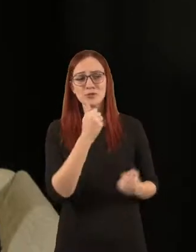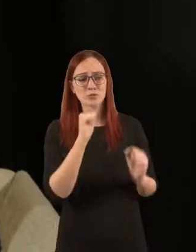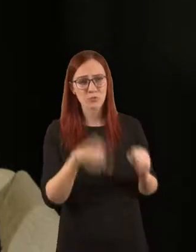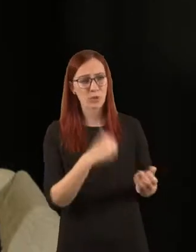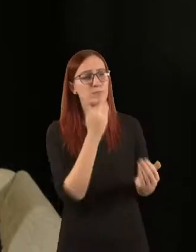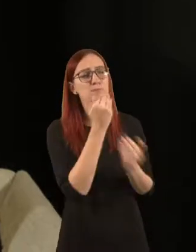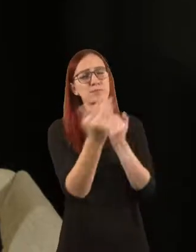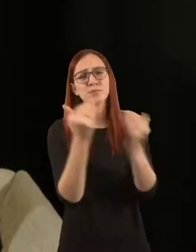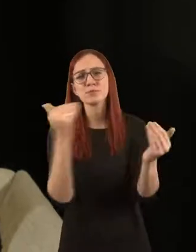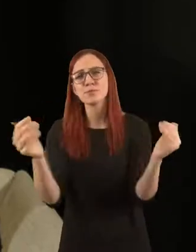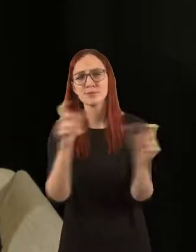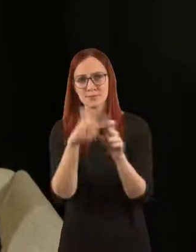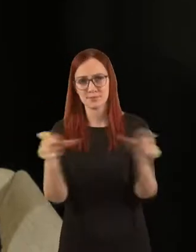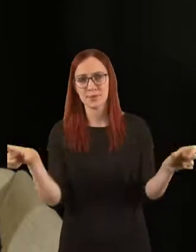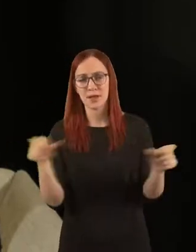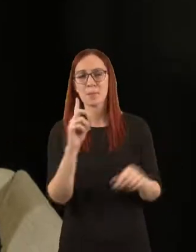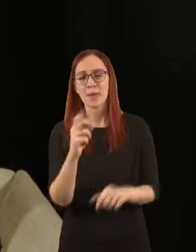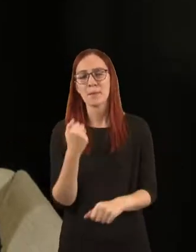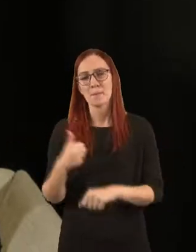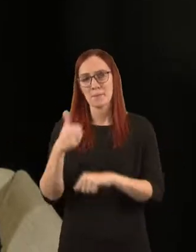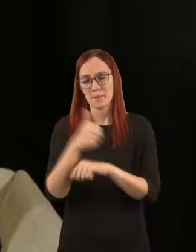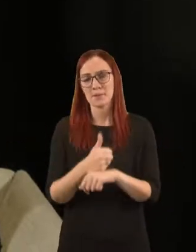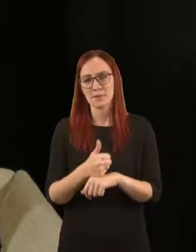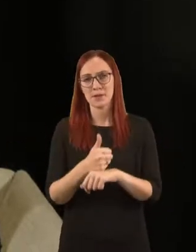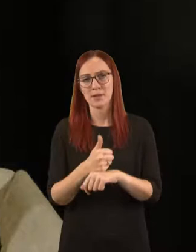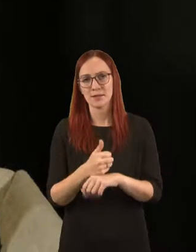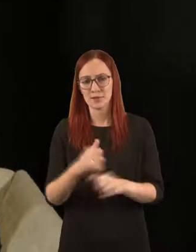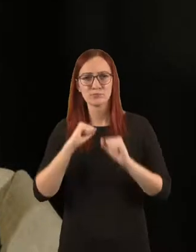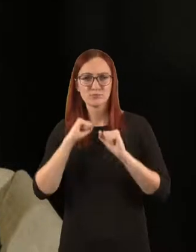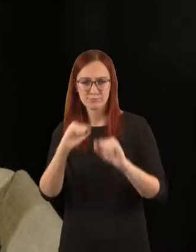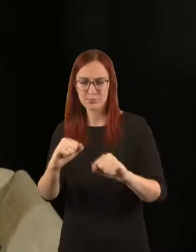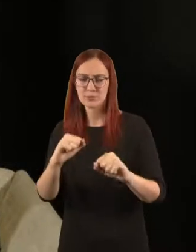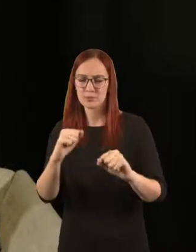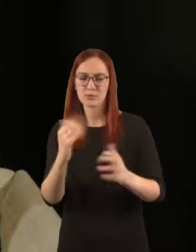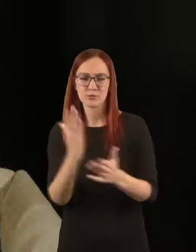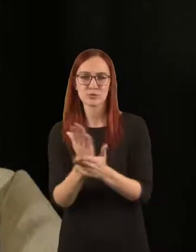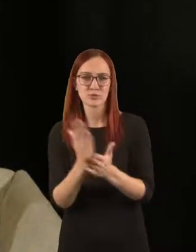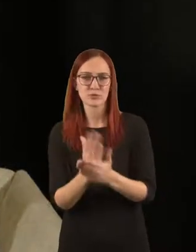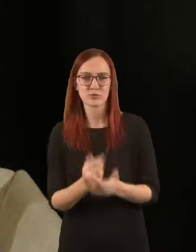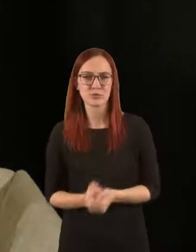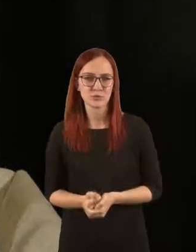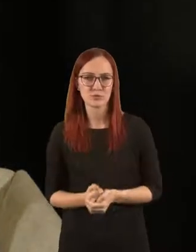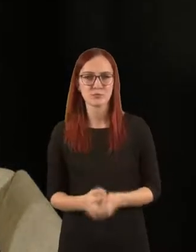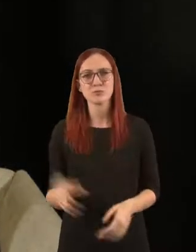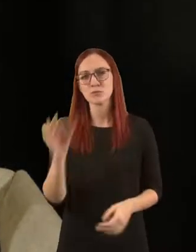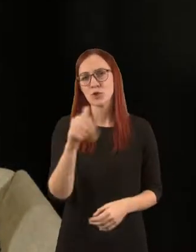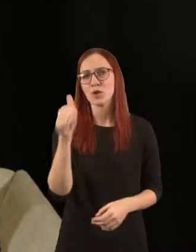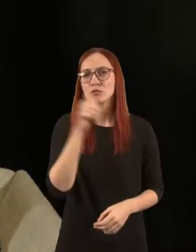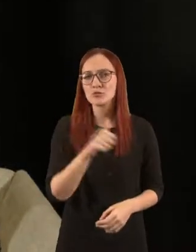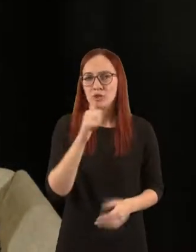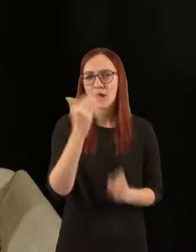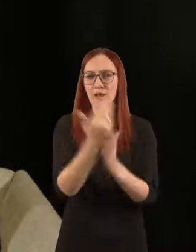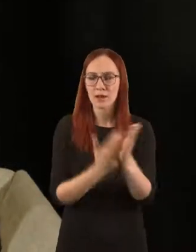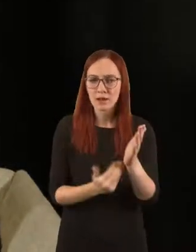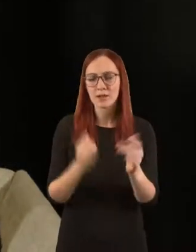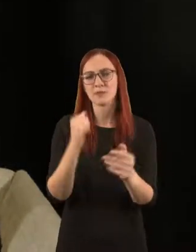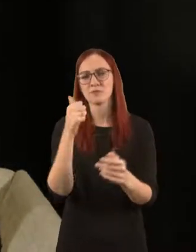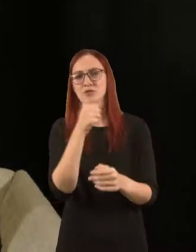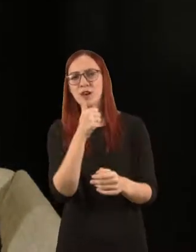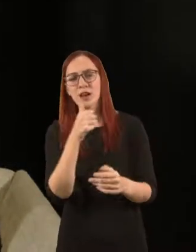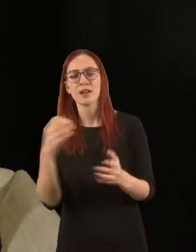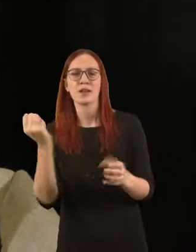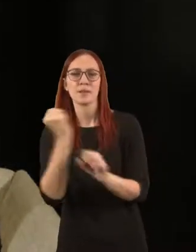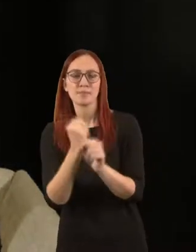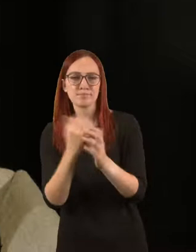I believe that we should ask each politician whether he or she has political will, but we can see that